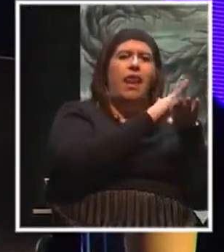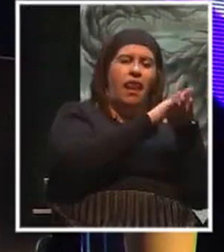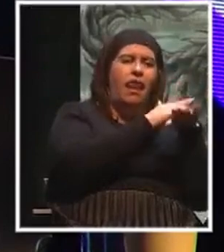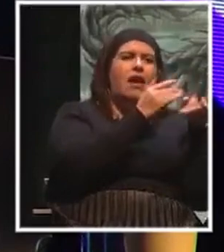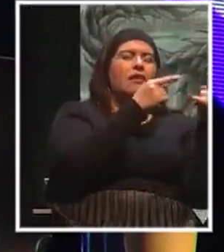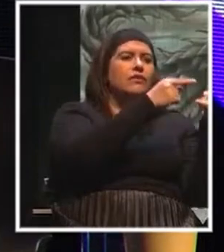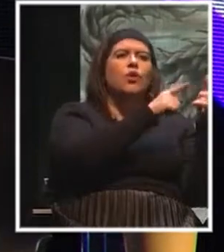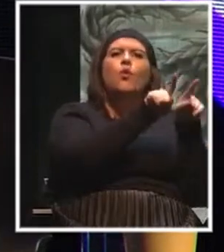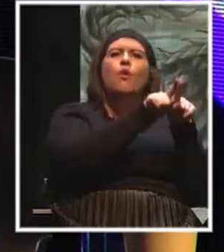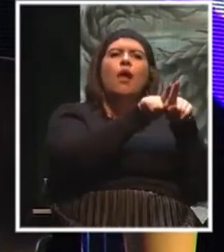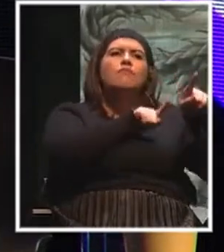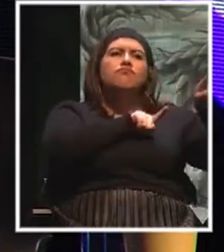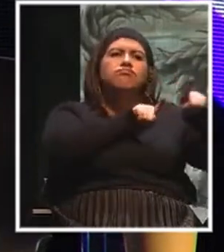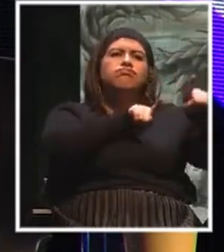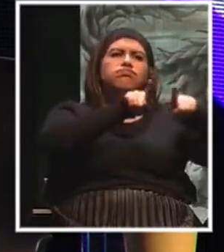But